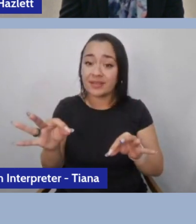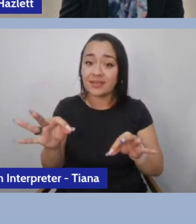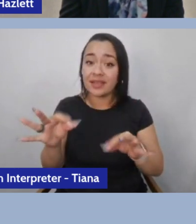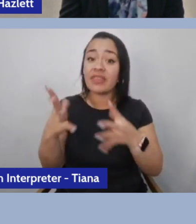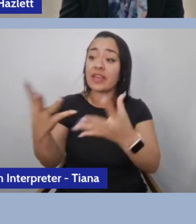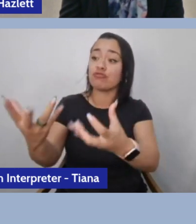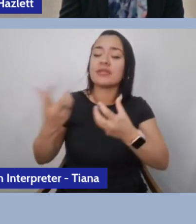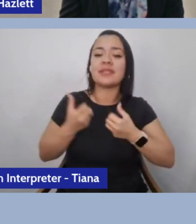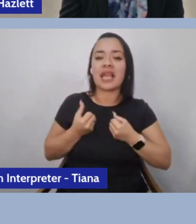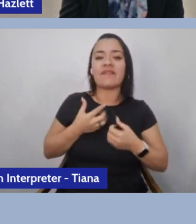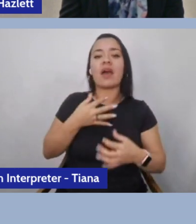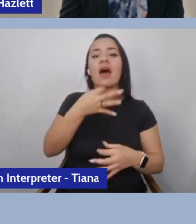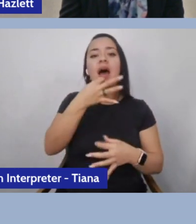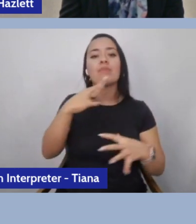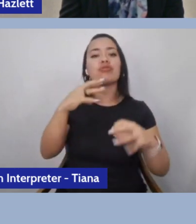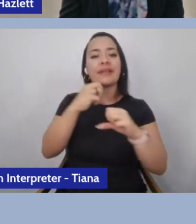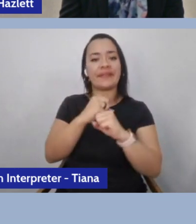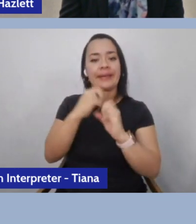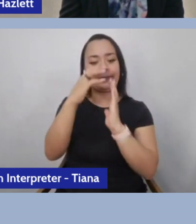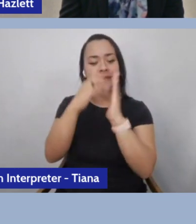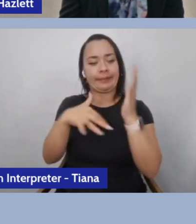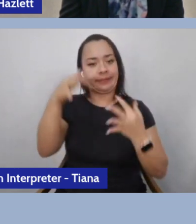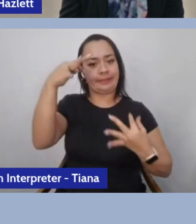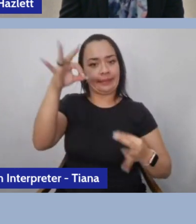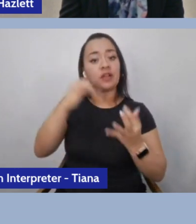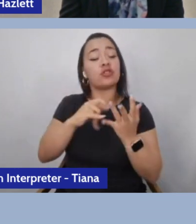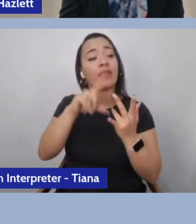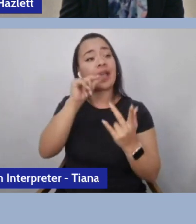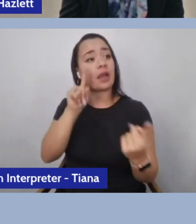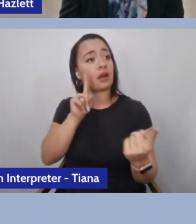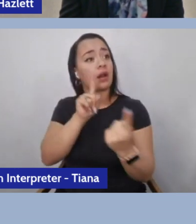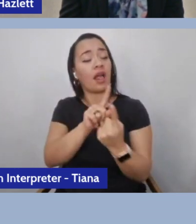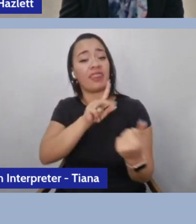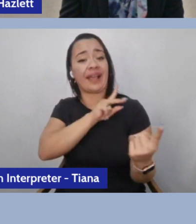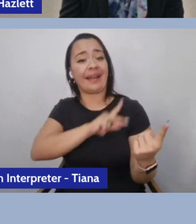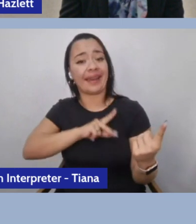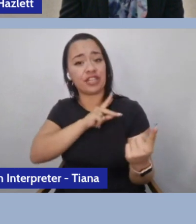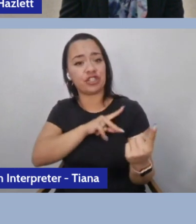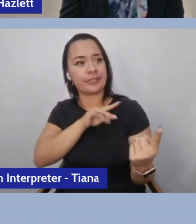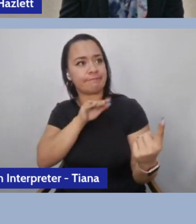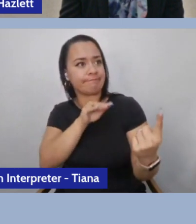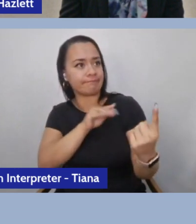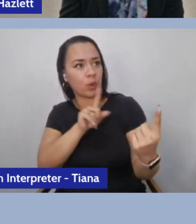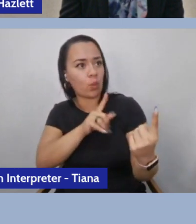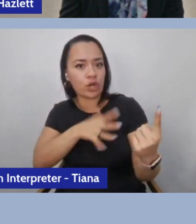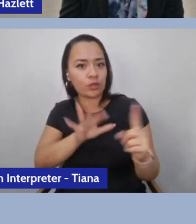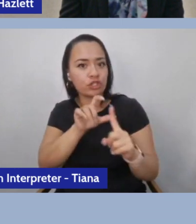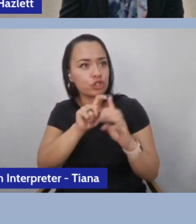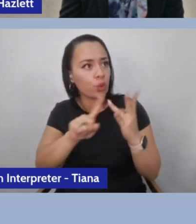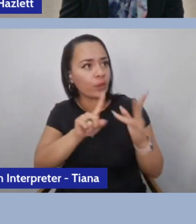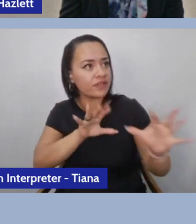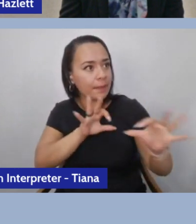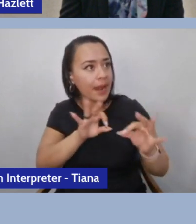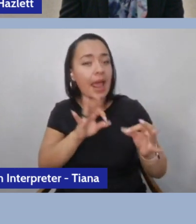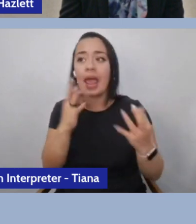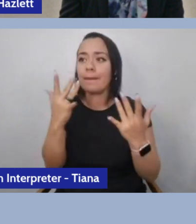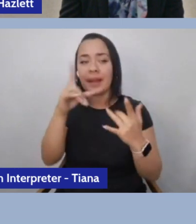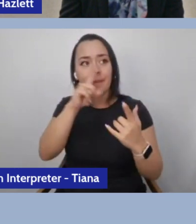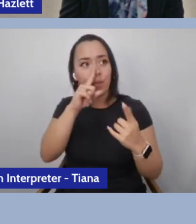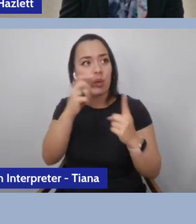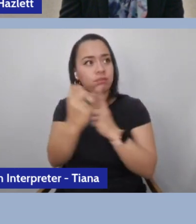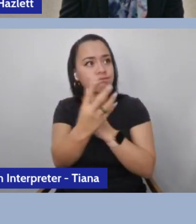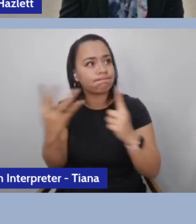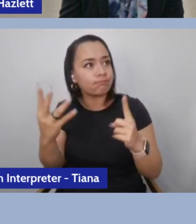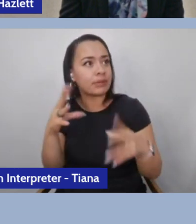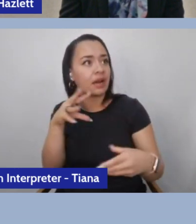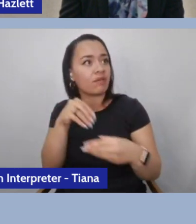can speak to the clinician to know what roughly they want to do, how many people will be involved, if there'll be a diagnostic